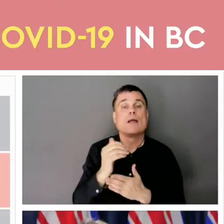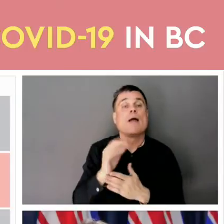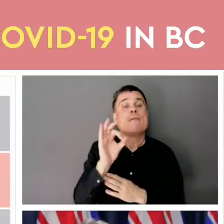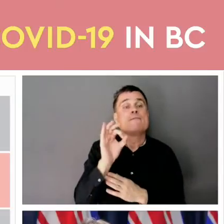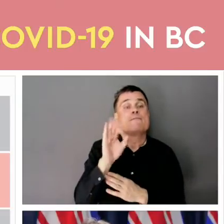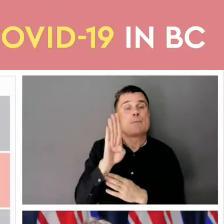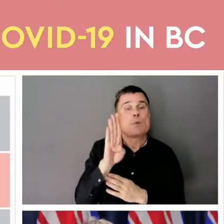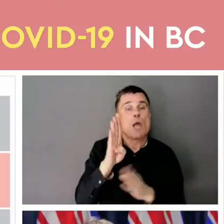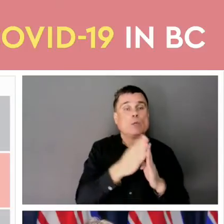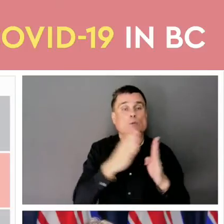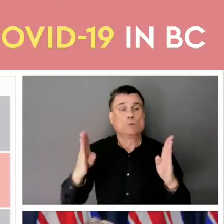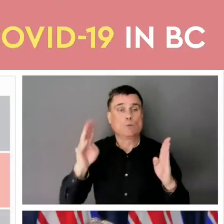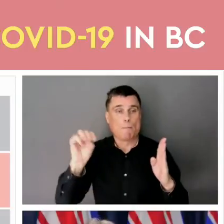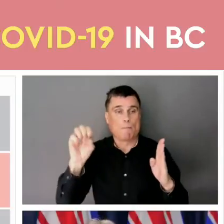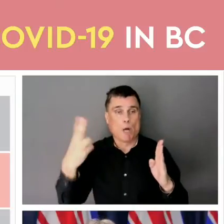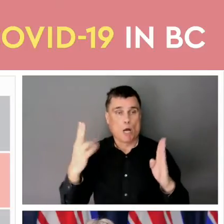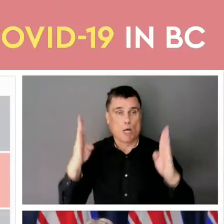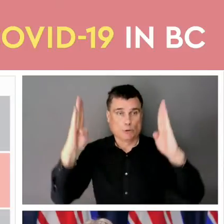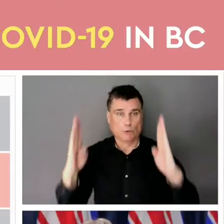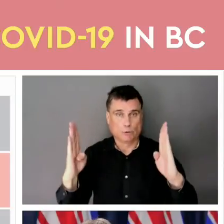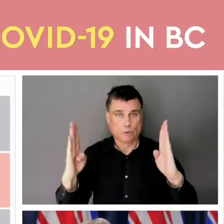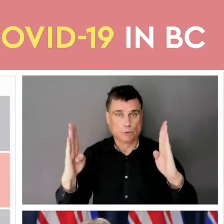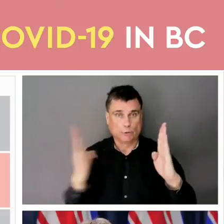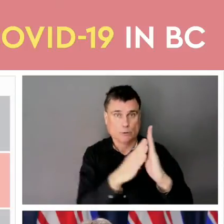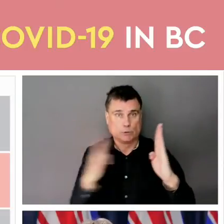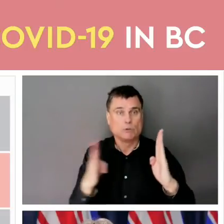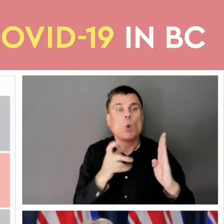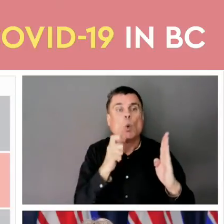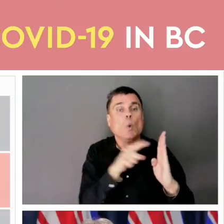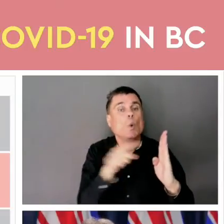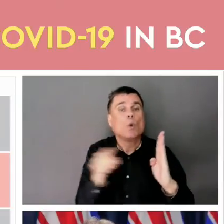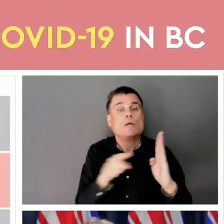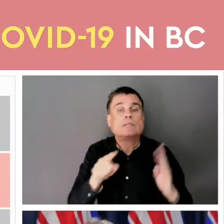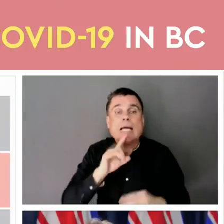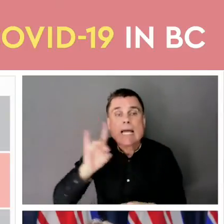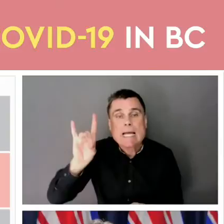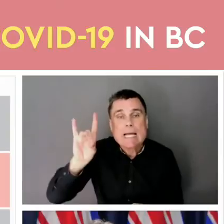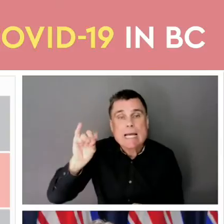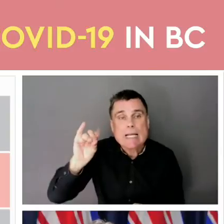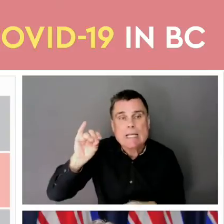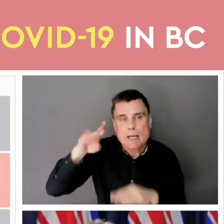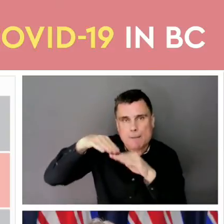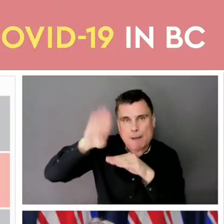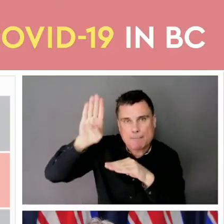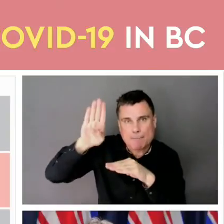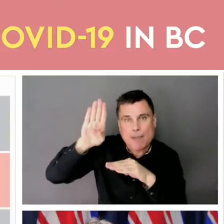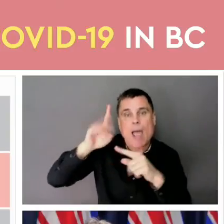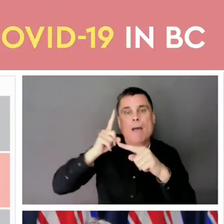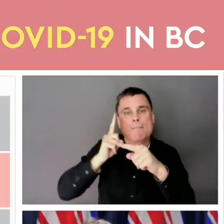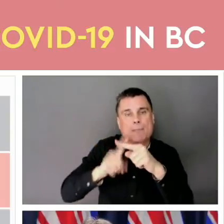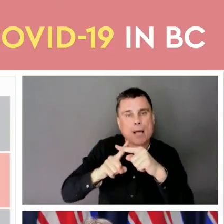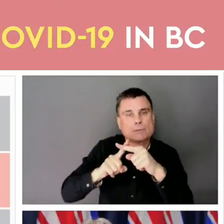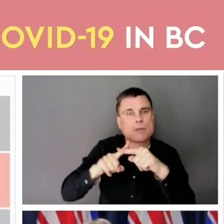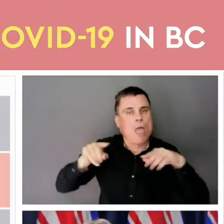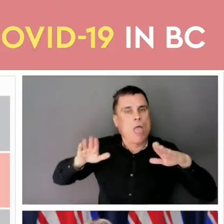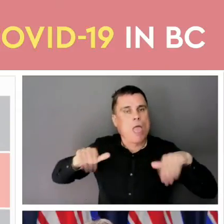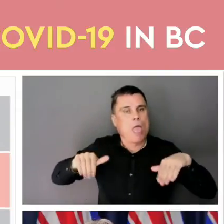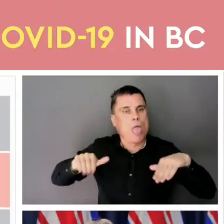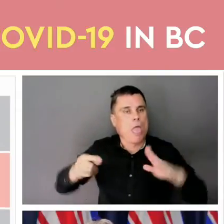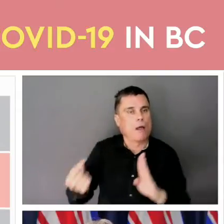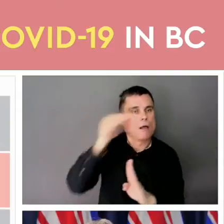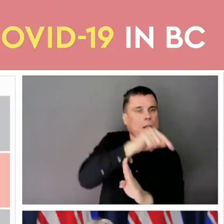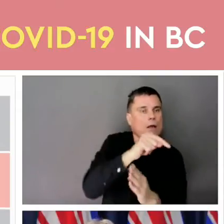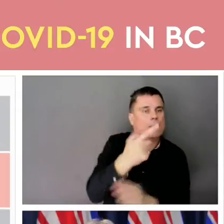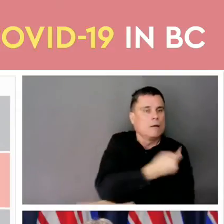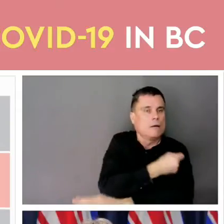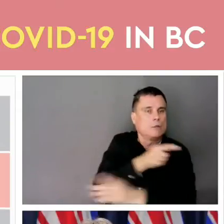to the 80 plus age group who have not yet been immunized in phase one. And these are people that